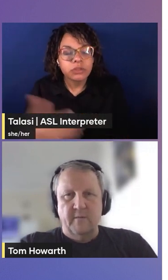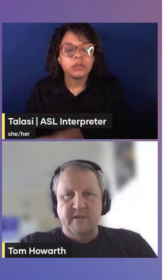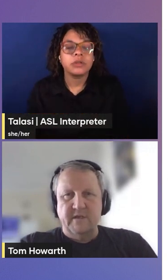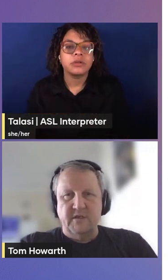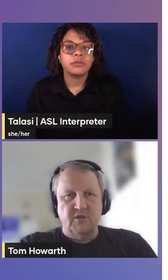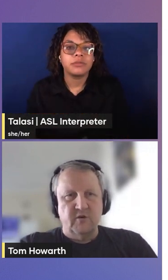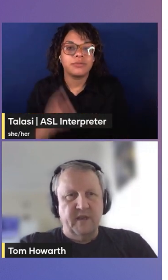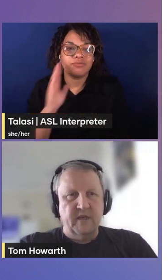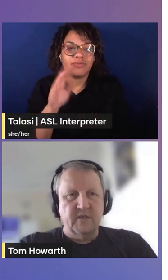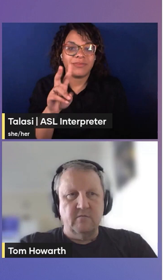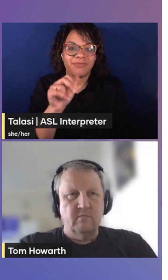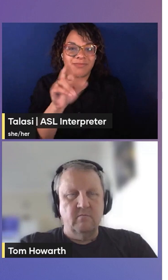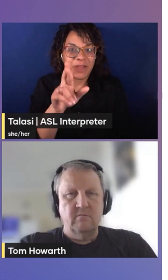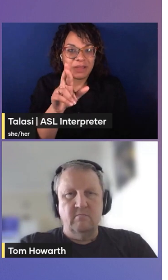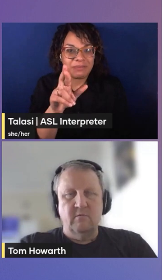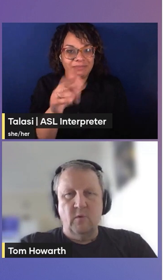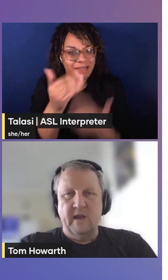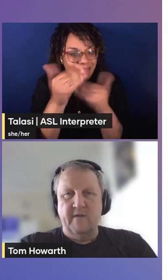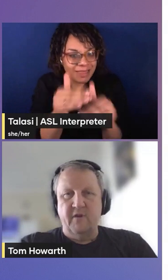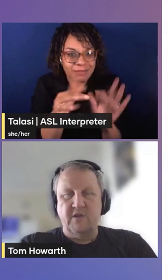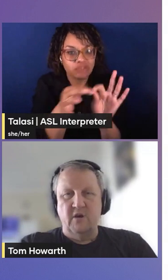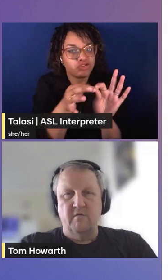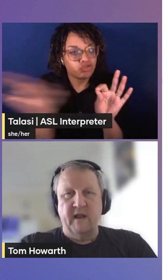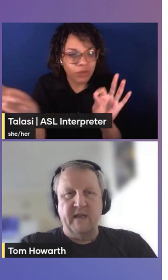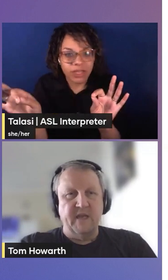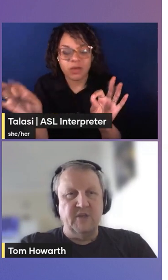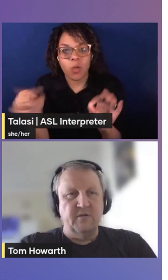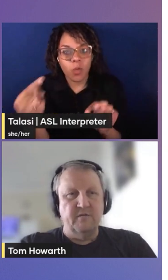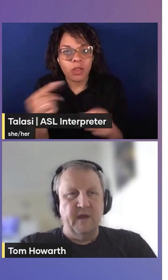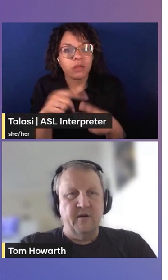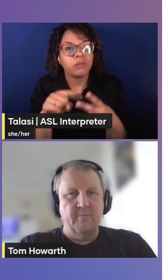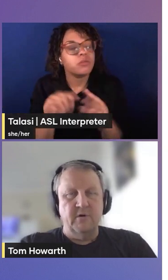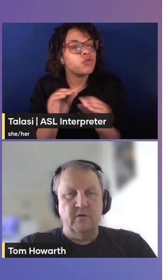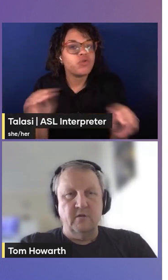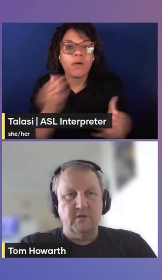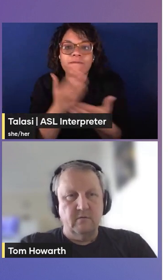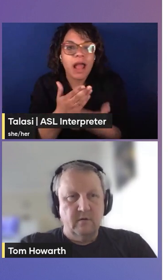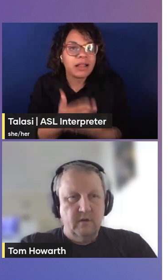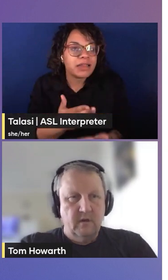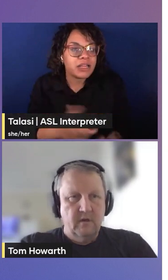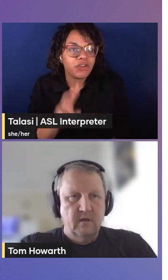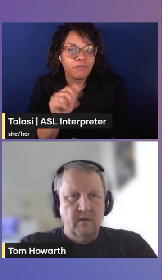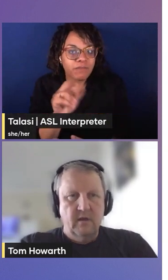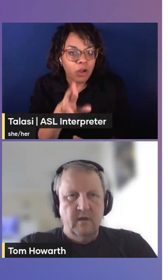are only limited to strings. We can have, there's no validation of variables.